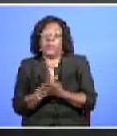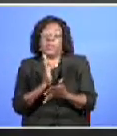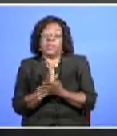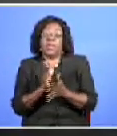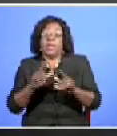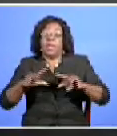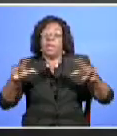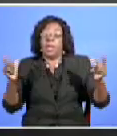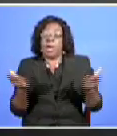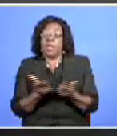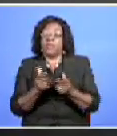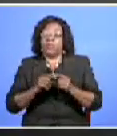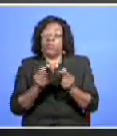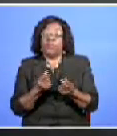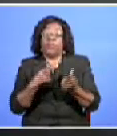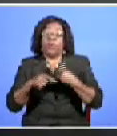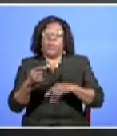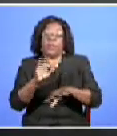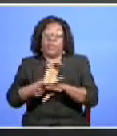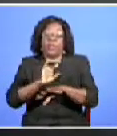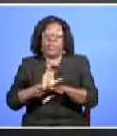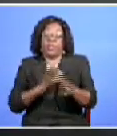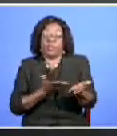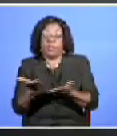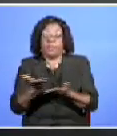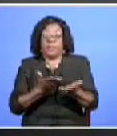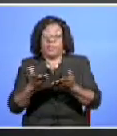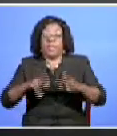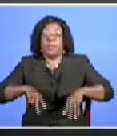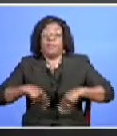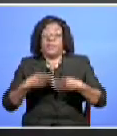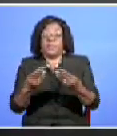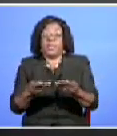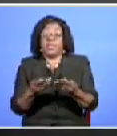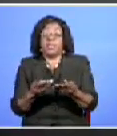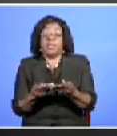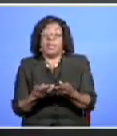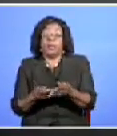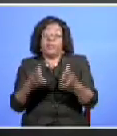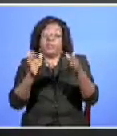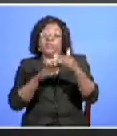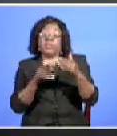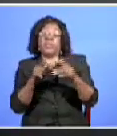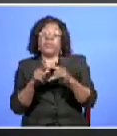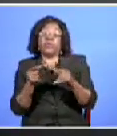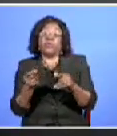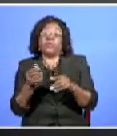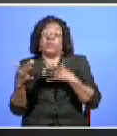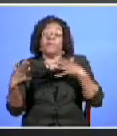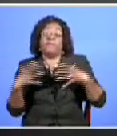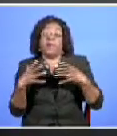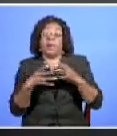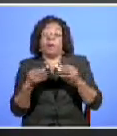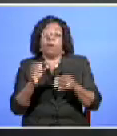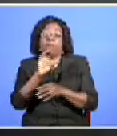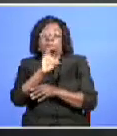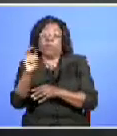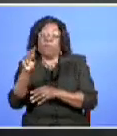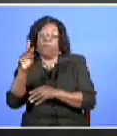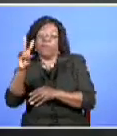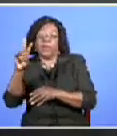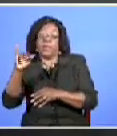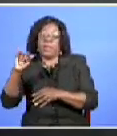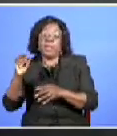gatherings, including churches, church services, presenting an unprecedented restriction due to the threat of COVID-19. Today,